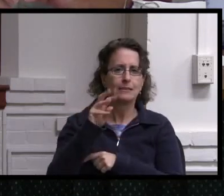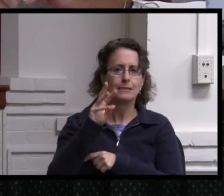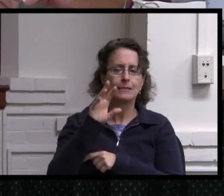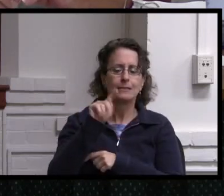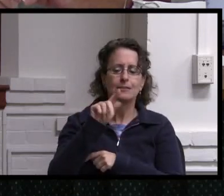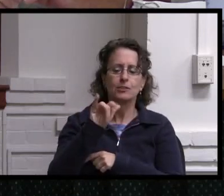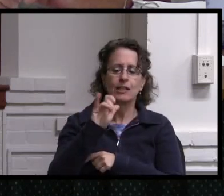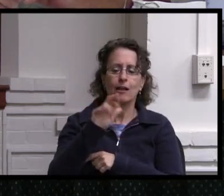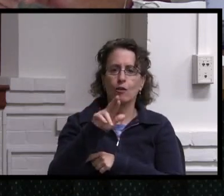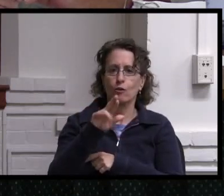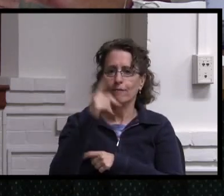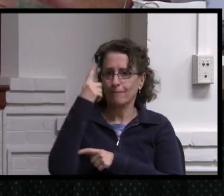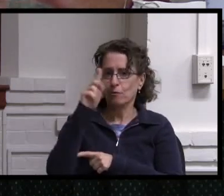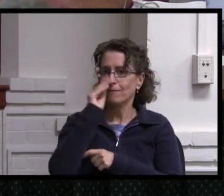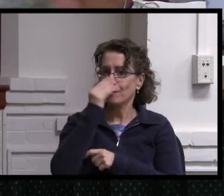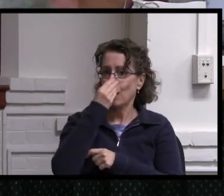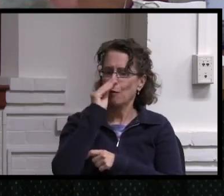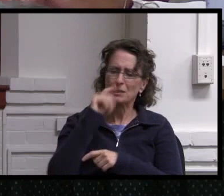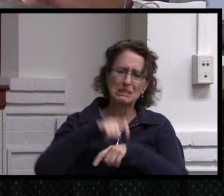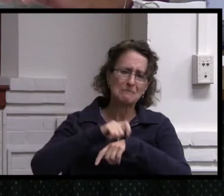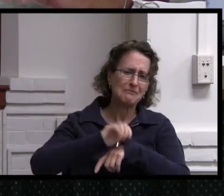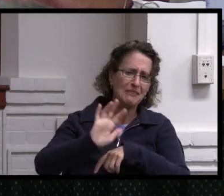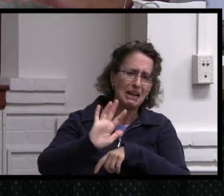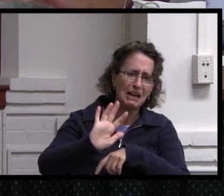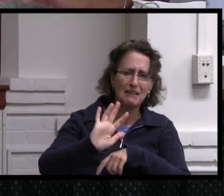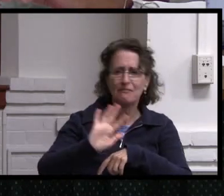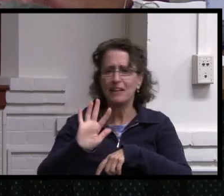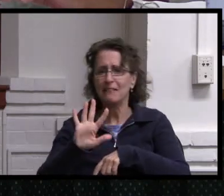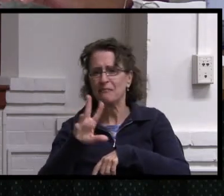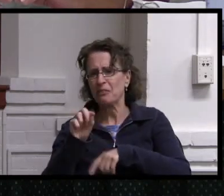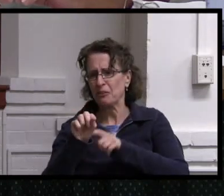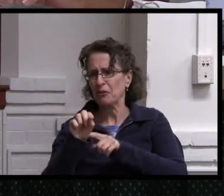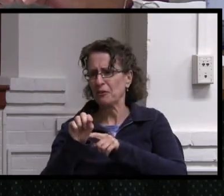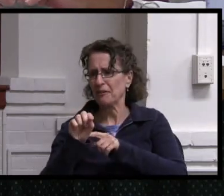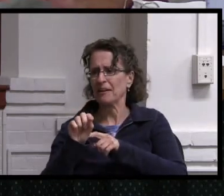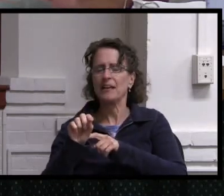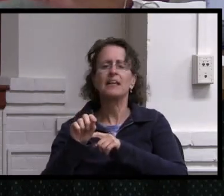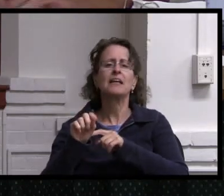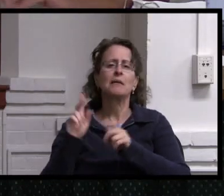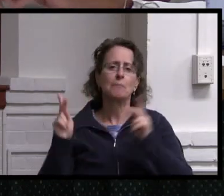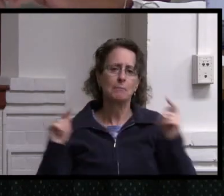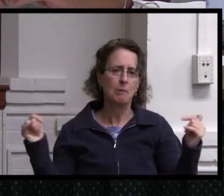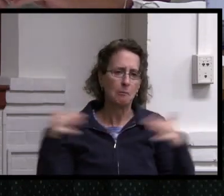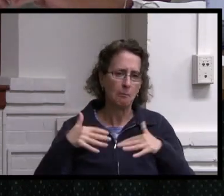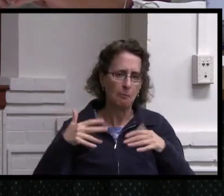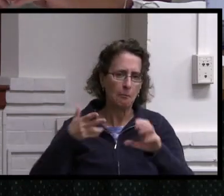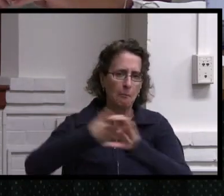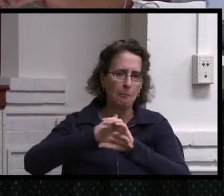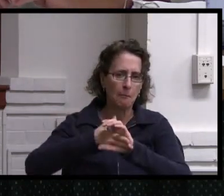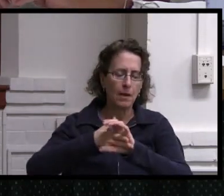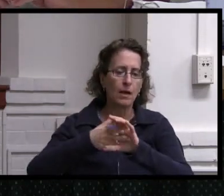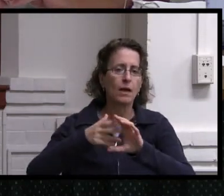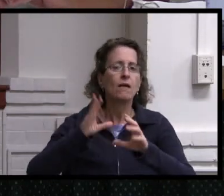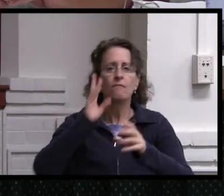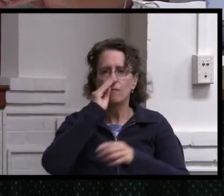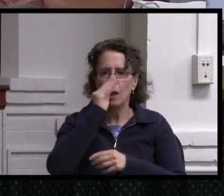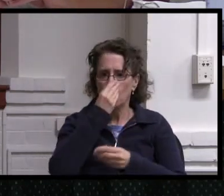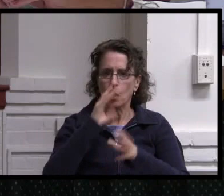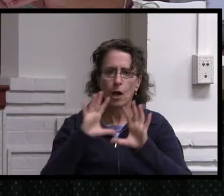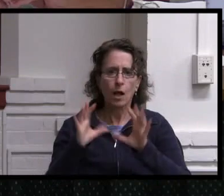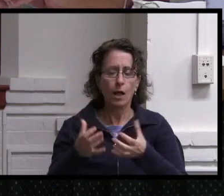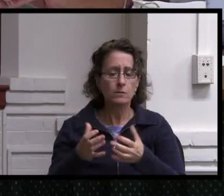5:30, and she's been, you know, and I don't want to use the word accosted, but